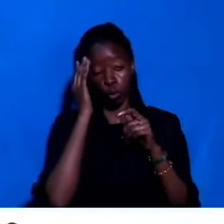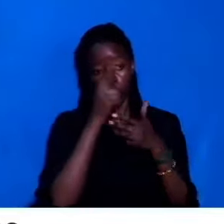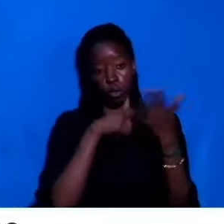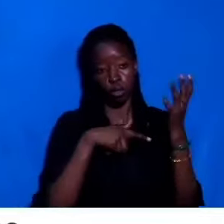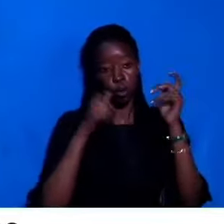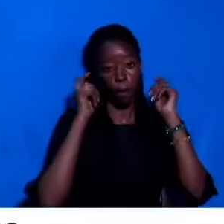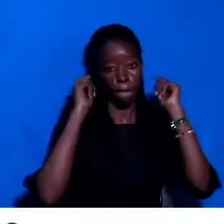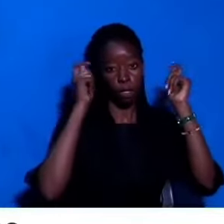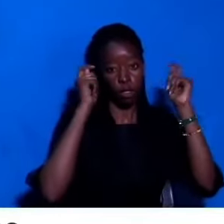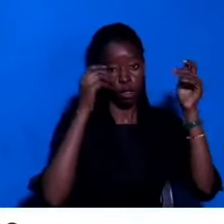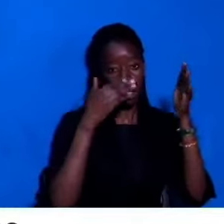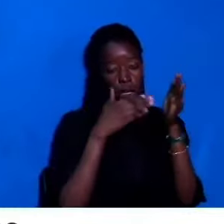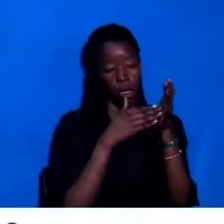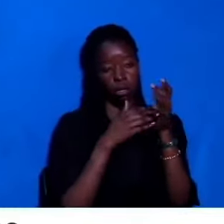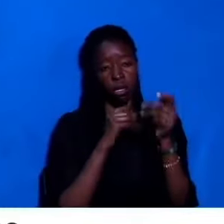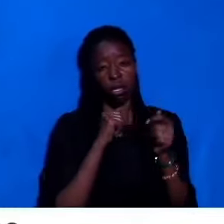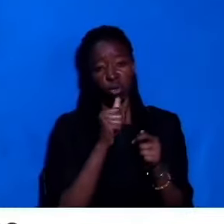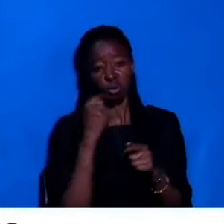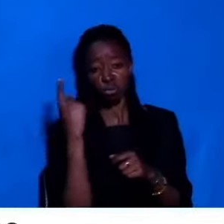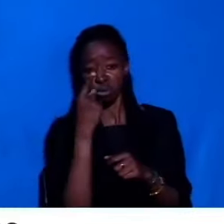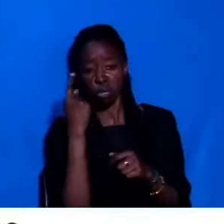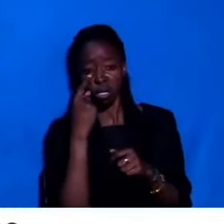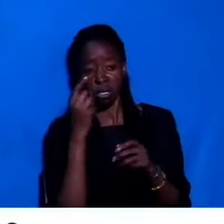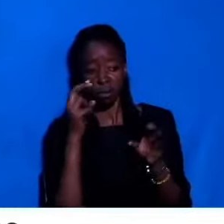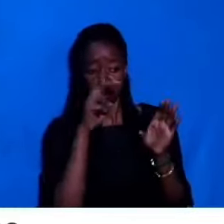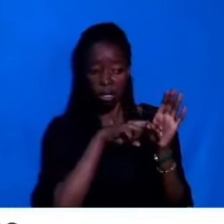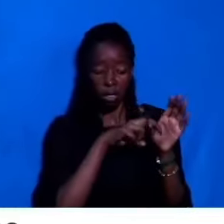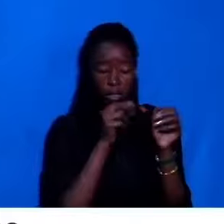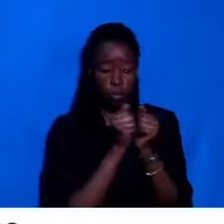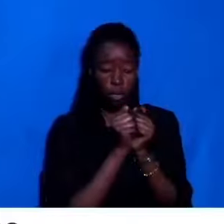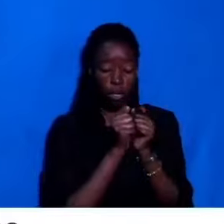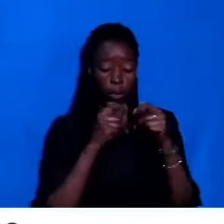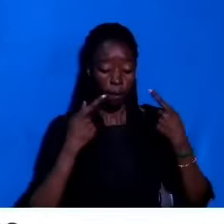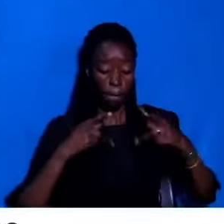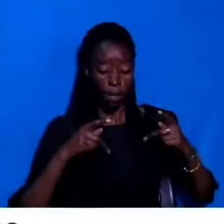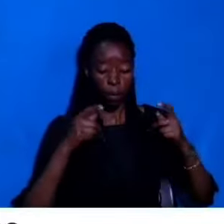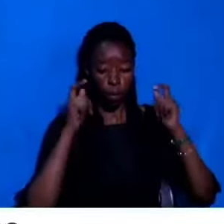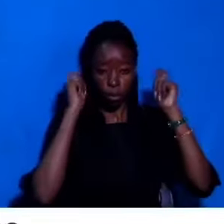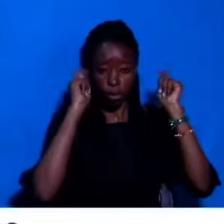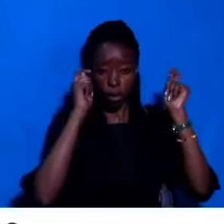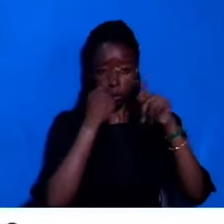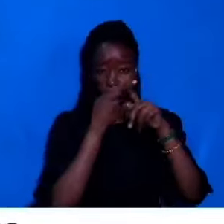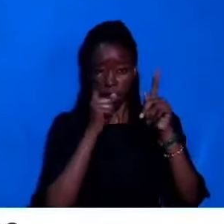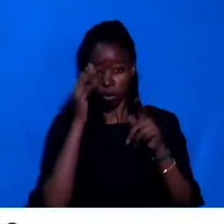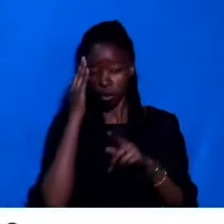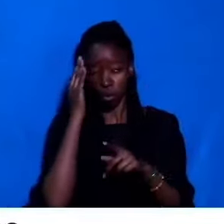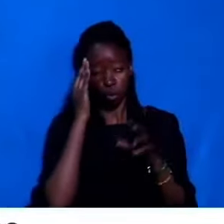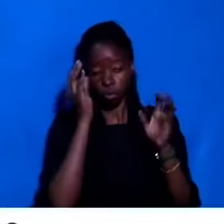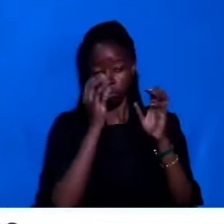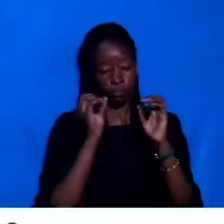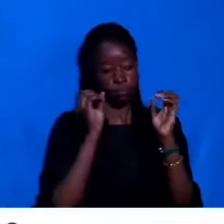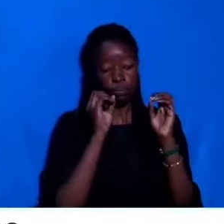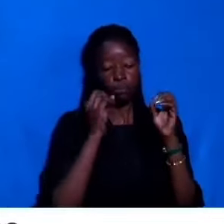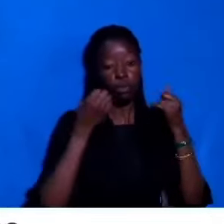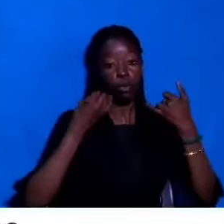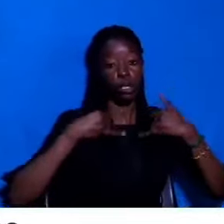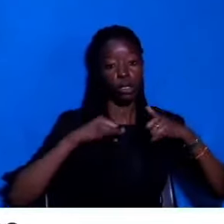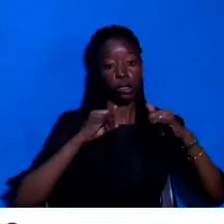that you don't just join people protesting and you're not very sure what you're protesting against. We also try